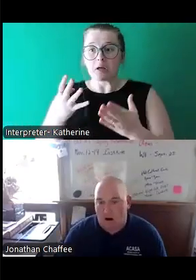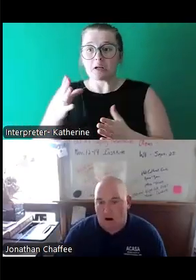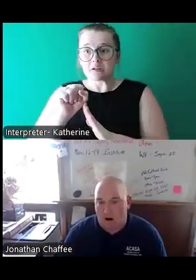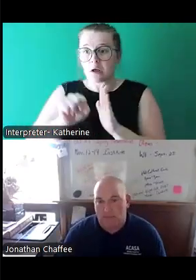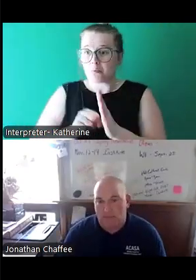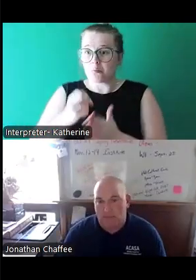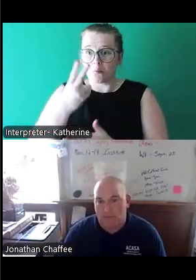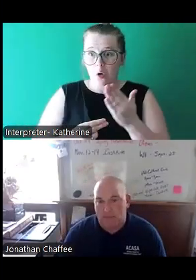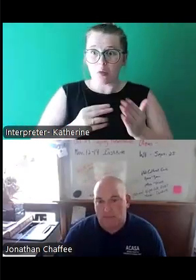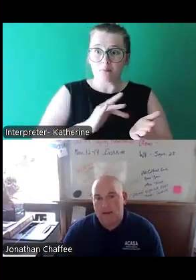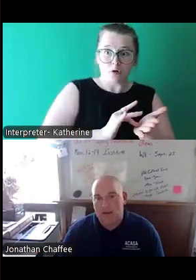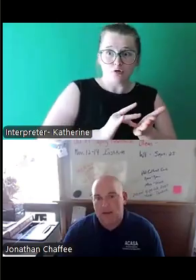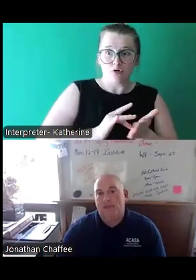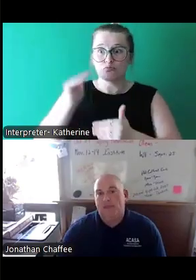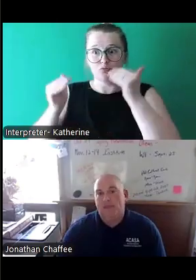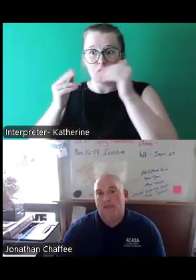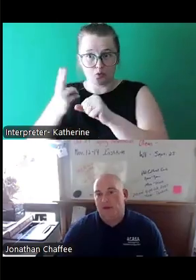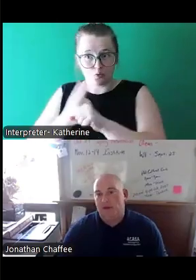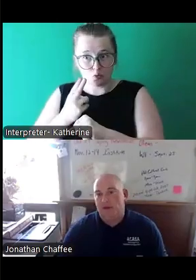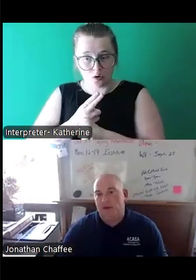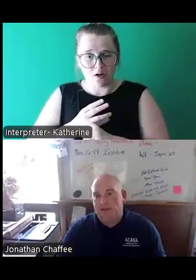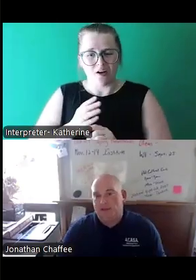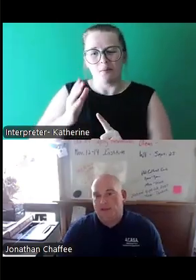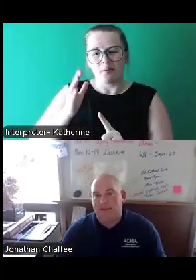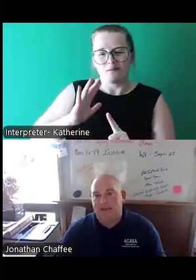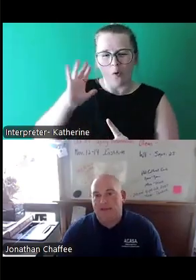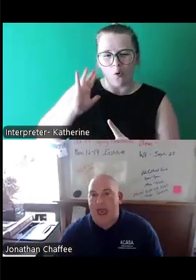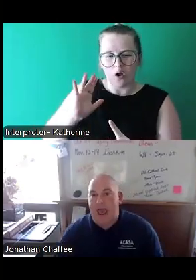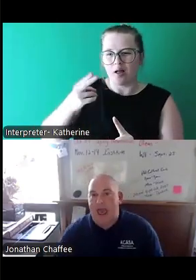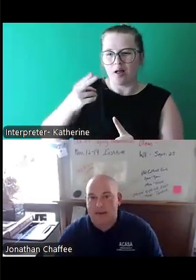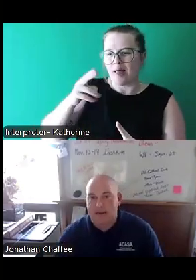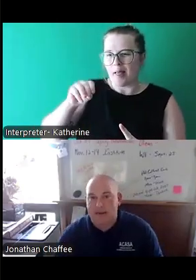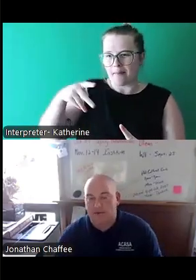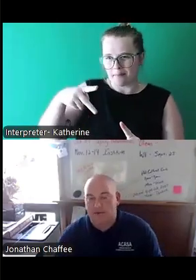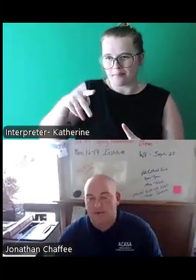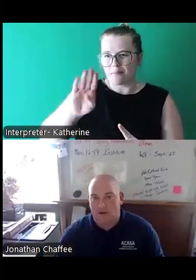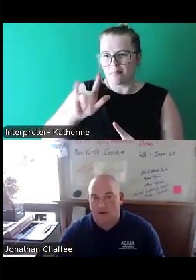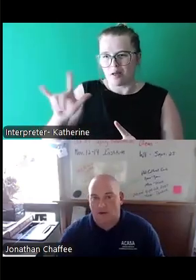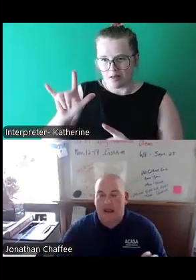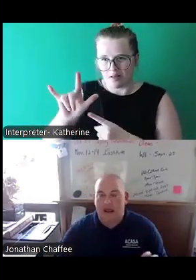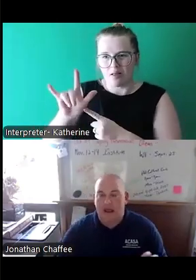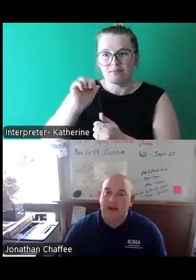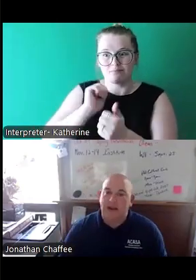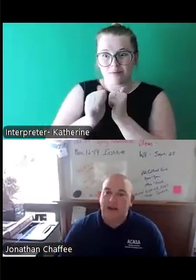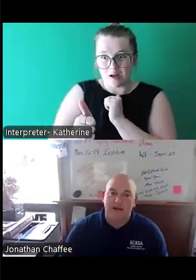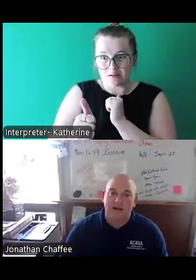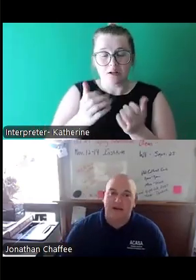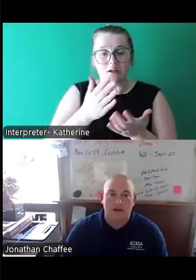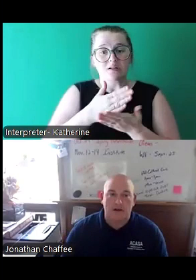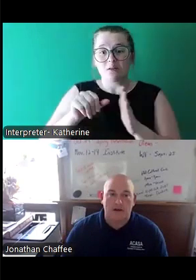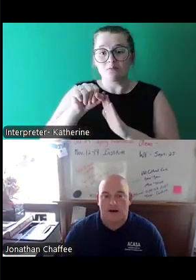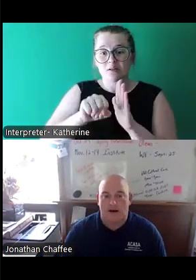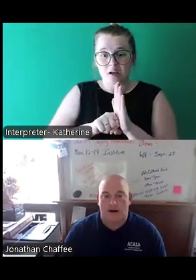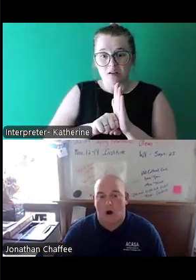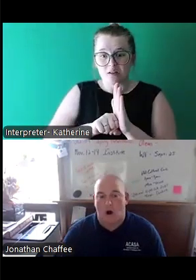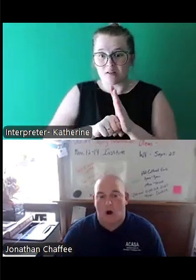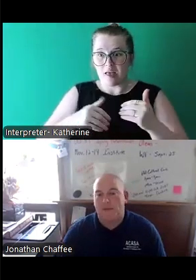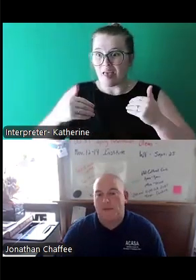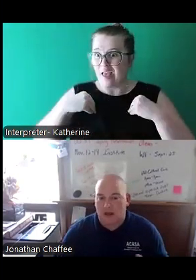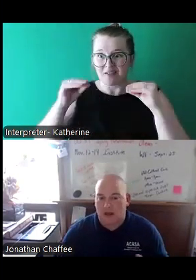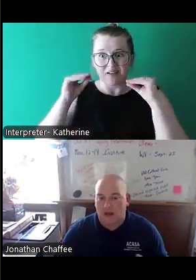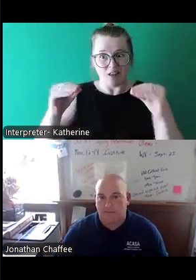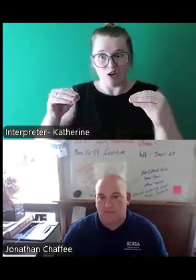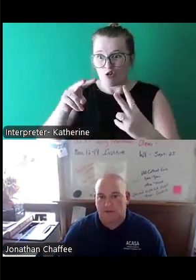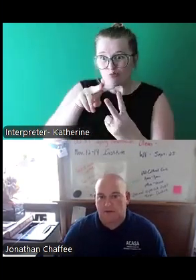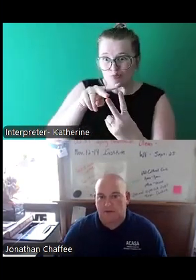happened with the signing of the farm hemp bill, some of these states that had neither have kind of open